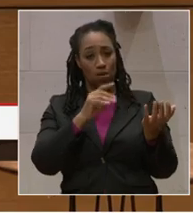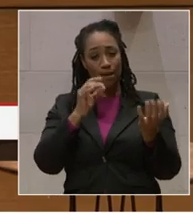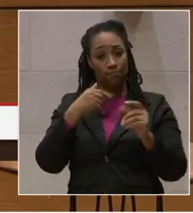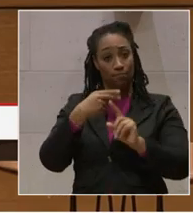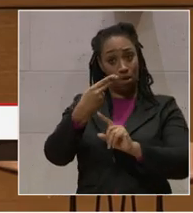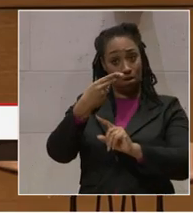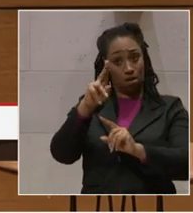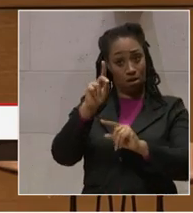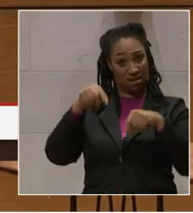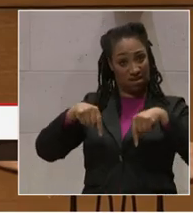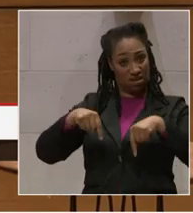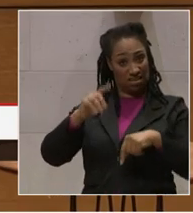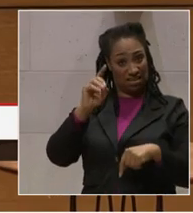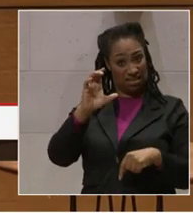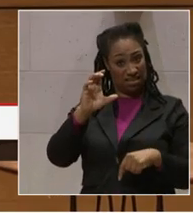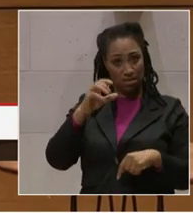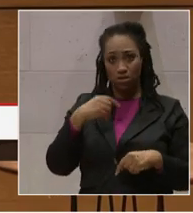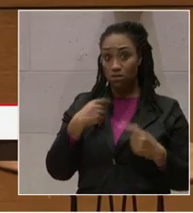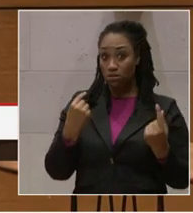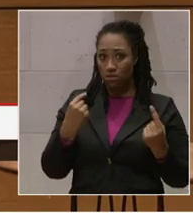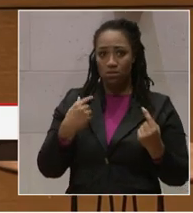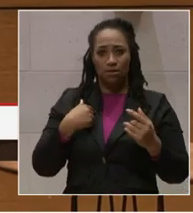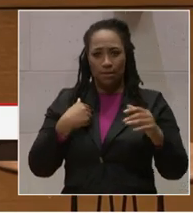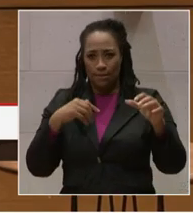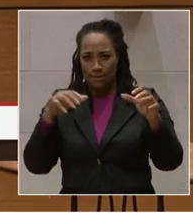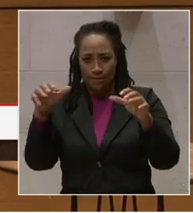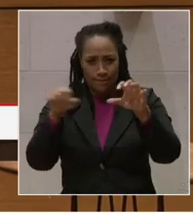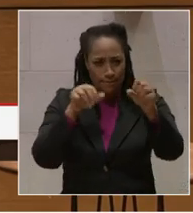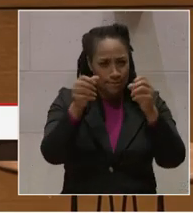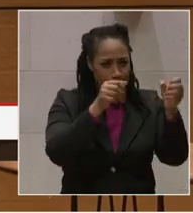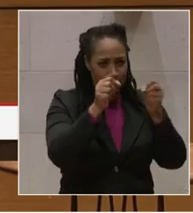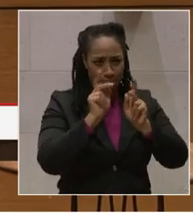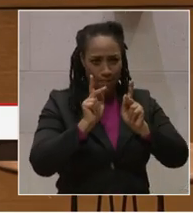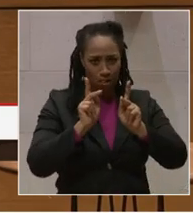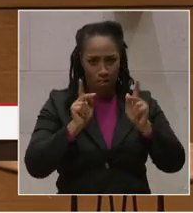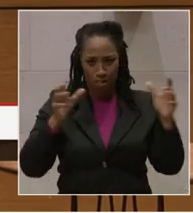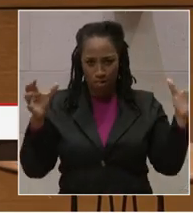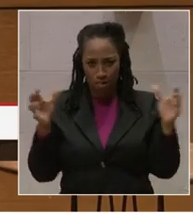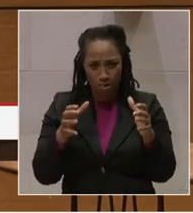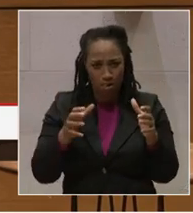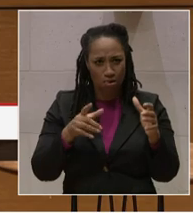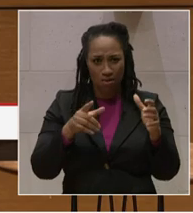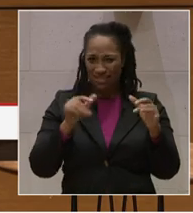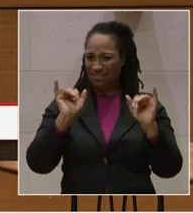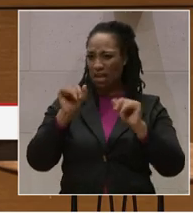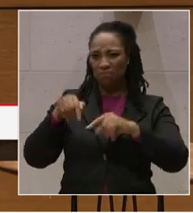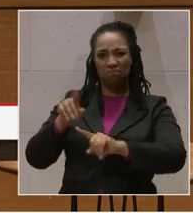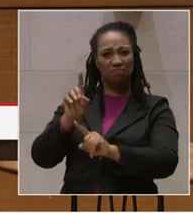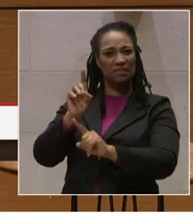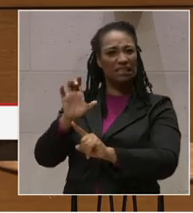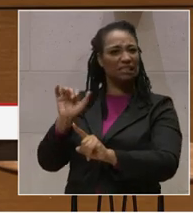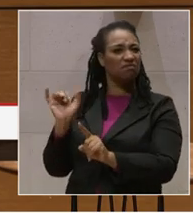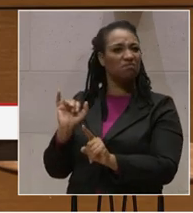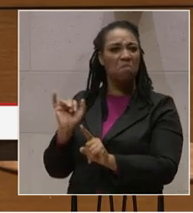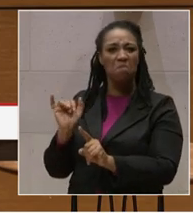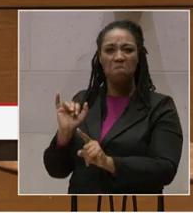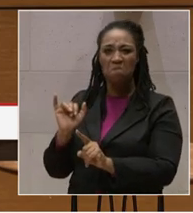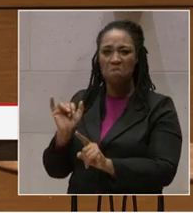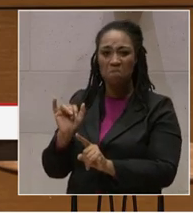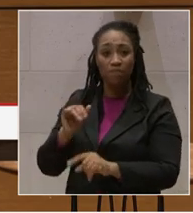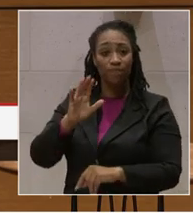here. There's always been, not always, we have had a housing supply issue since